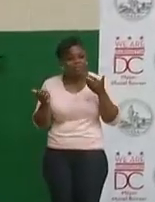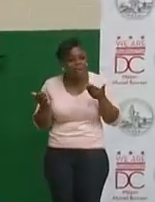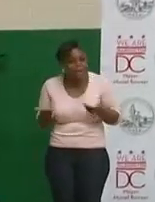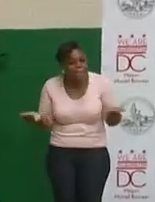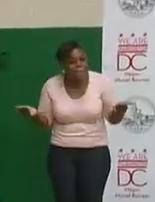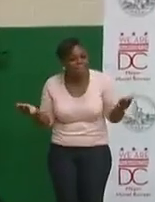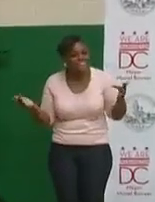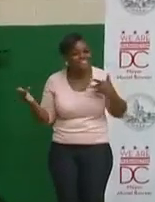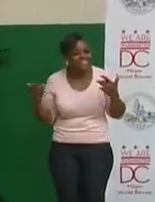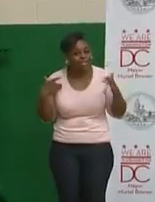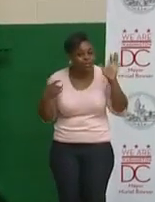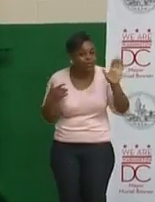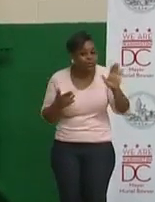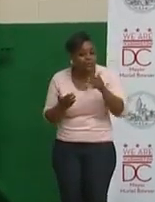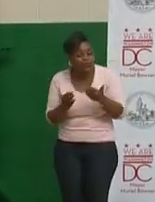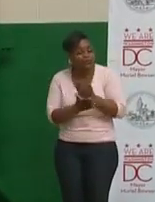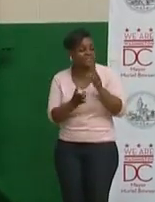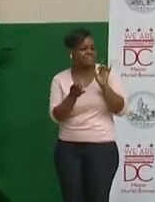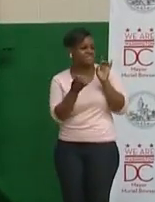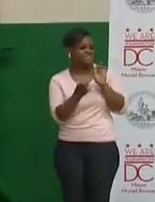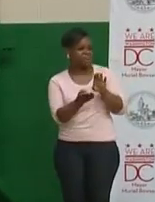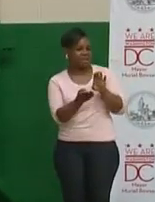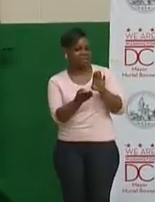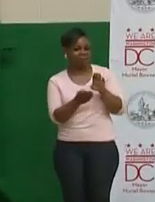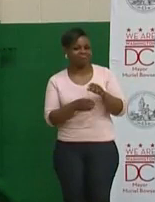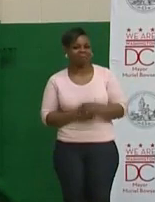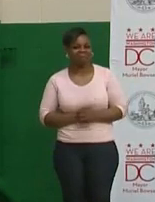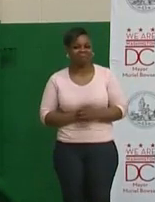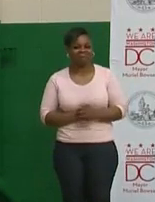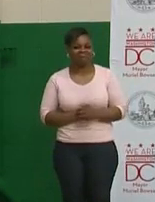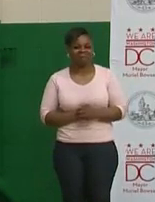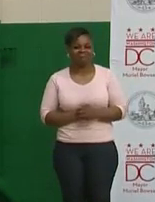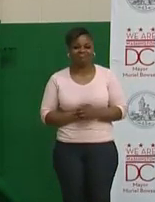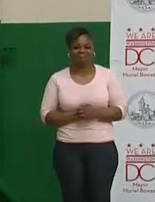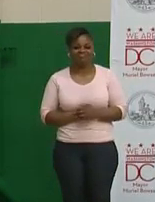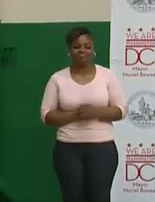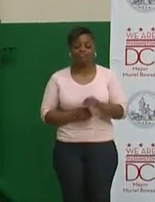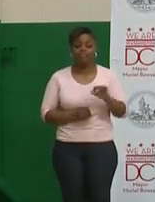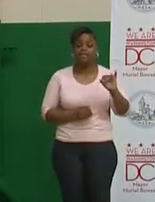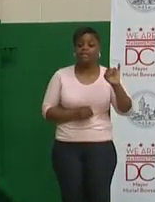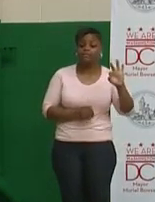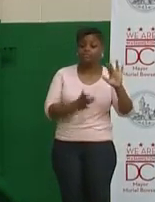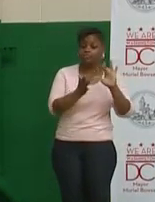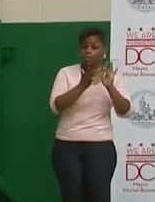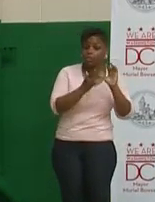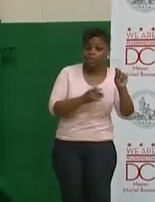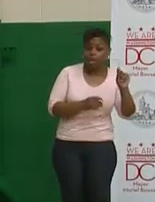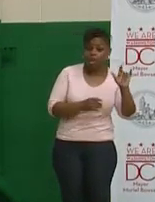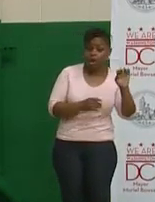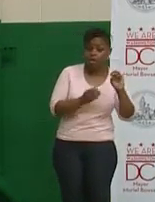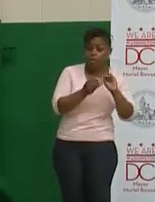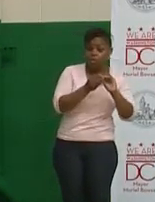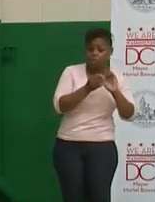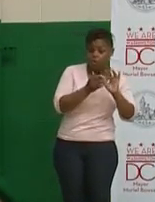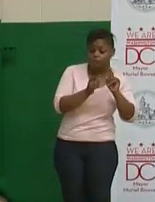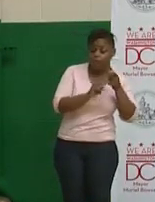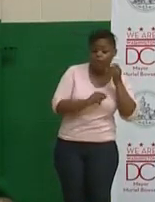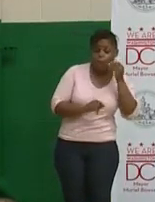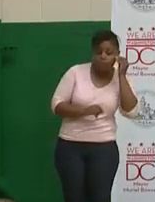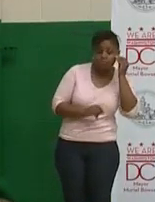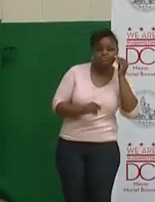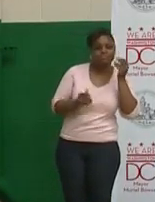hear your input. And for those watching online and at home, welcome if this is your first budget engagement forum as well.